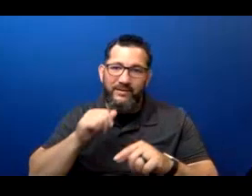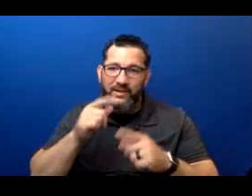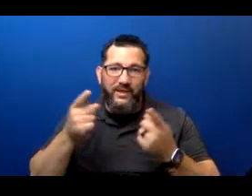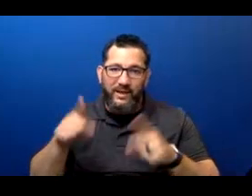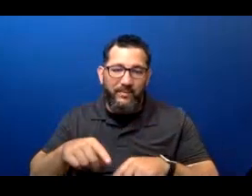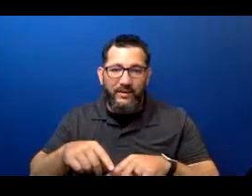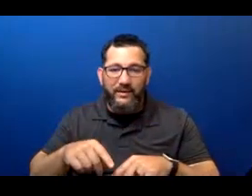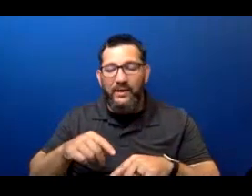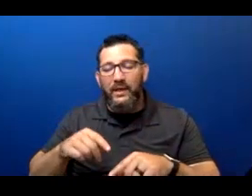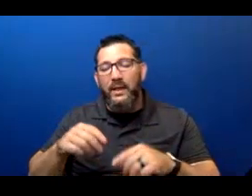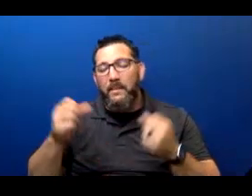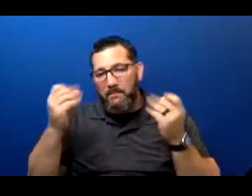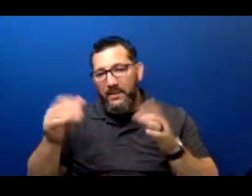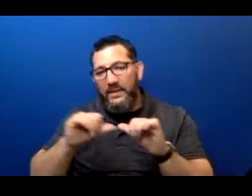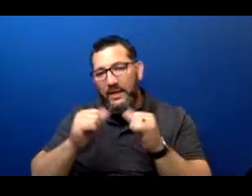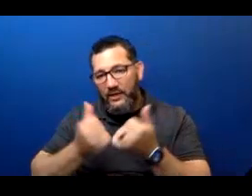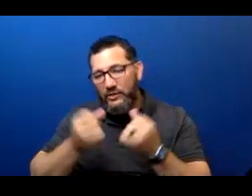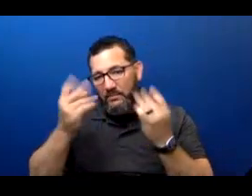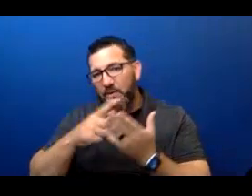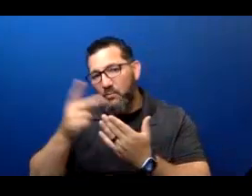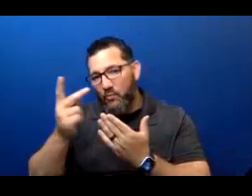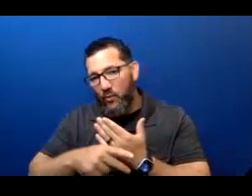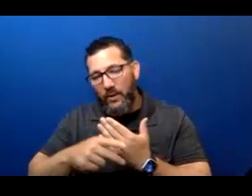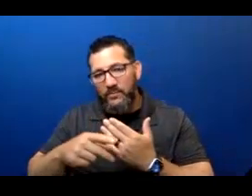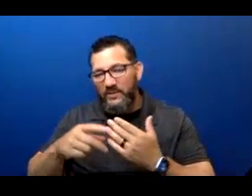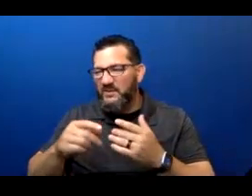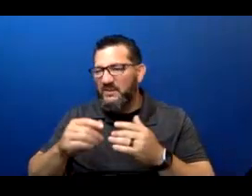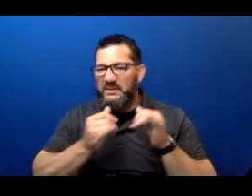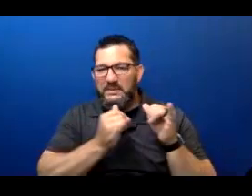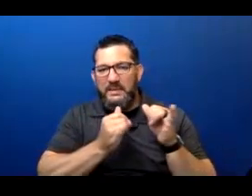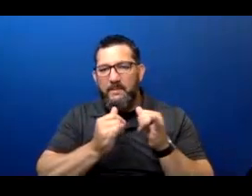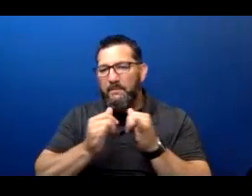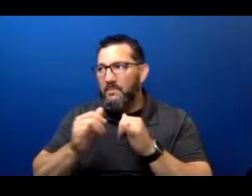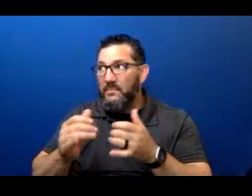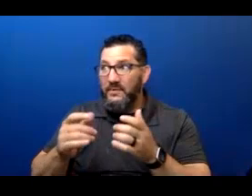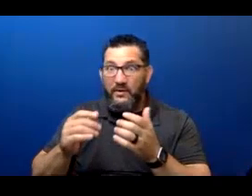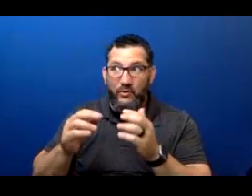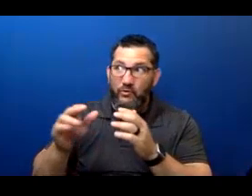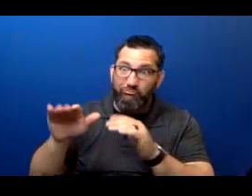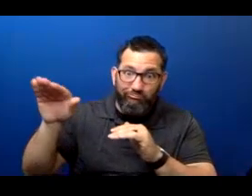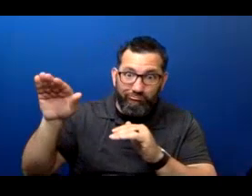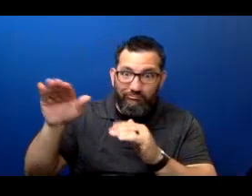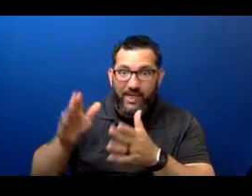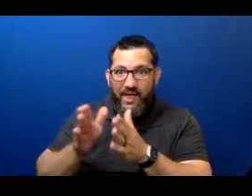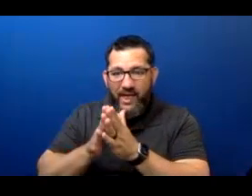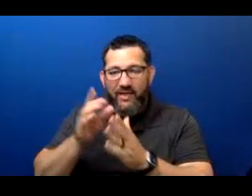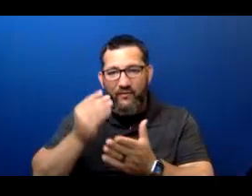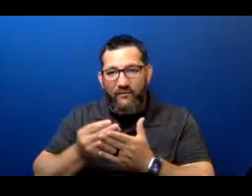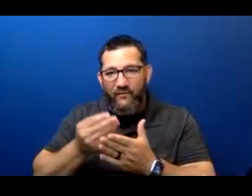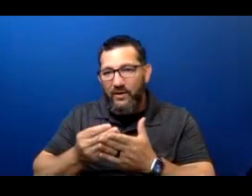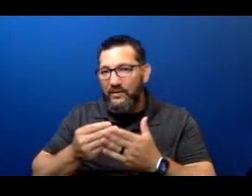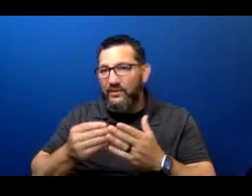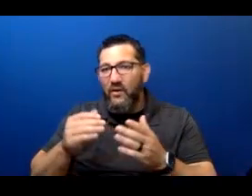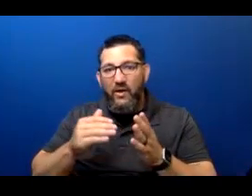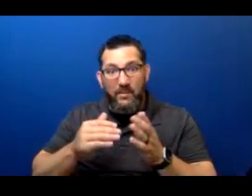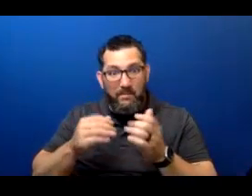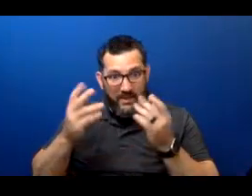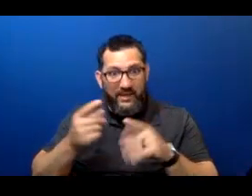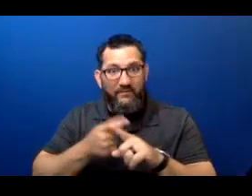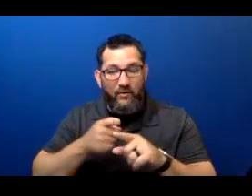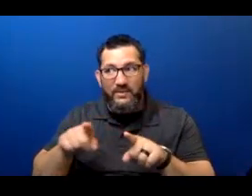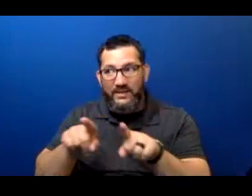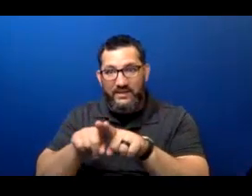mentioned, many agencies and programs were in the same position to ask for funds, almost and a lot of them from the same funding stream, and